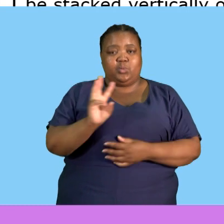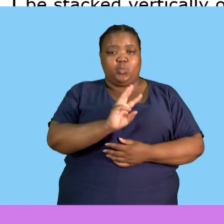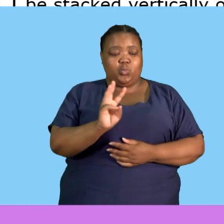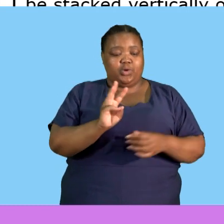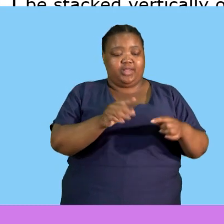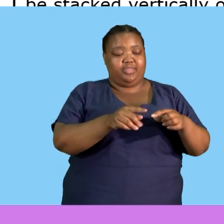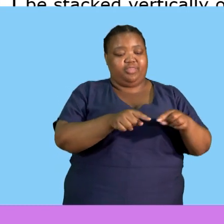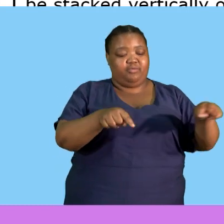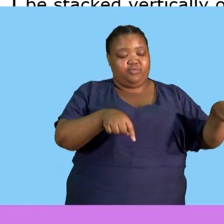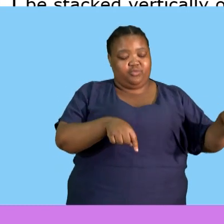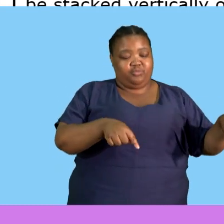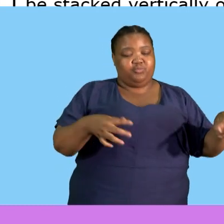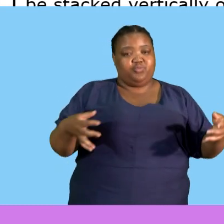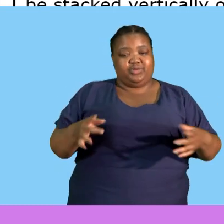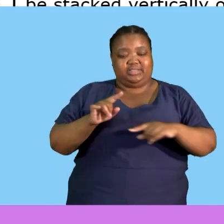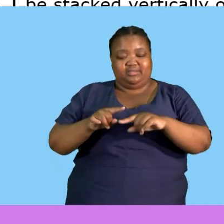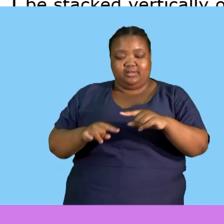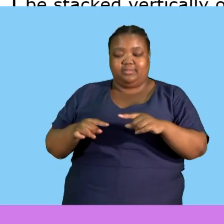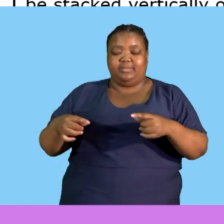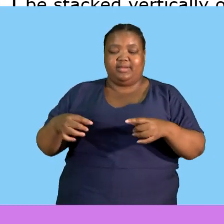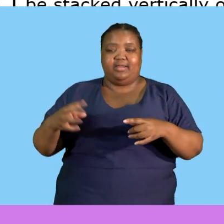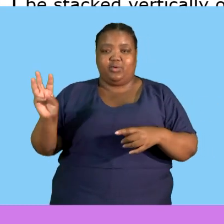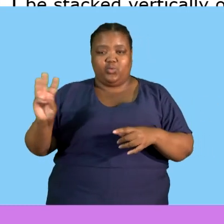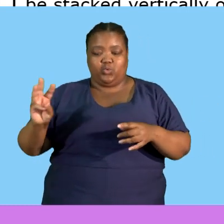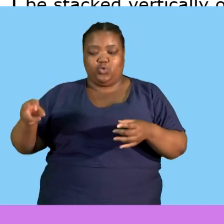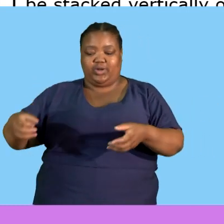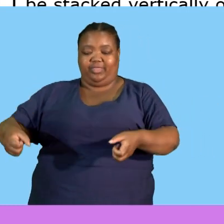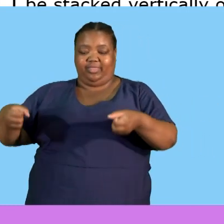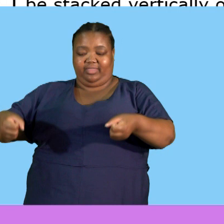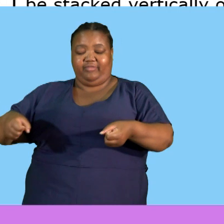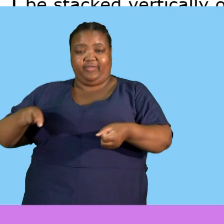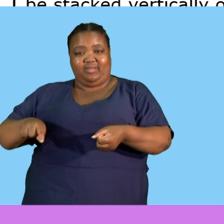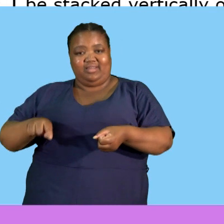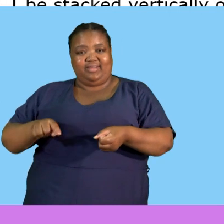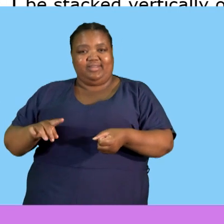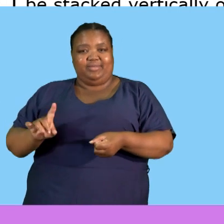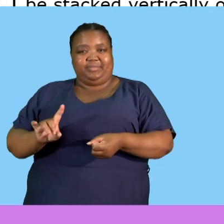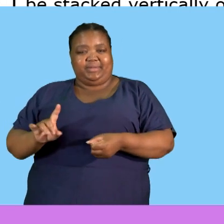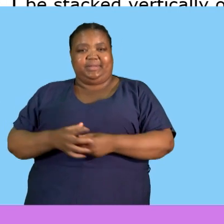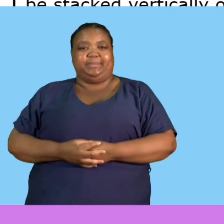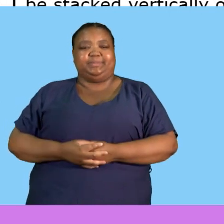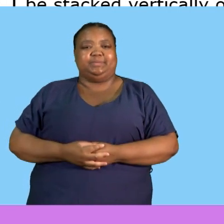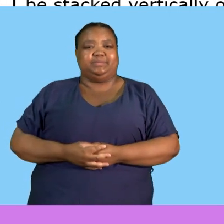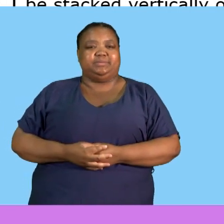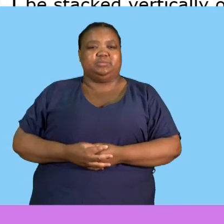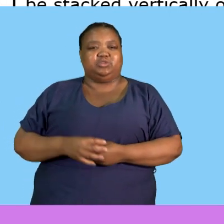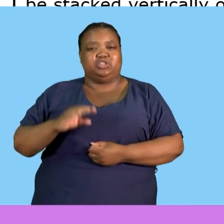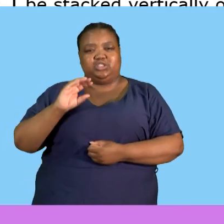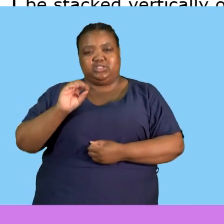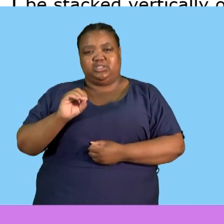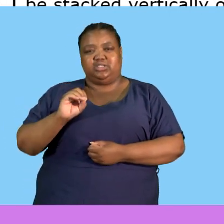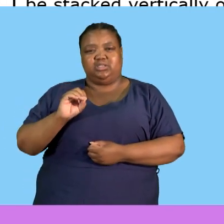0.444 meters. Okay, are you still with me? So the width of the room divided by the width of the crate. So 2 divided